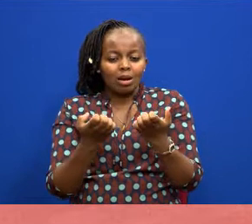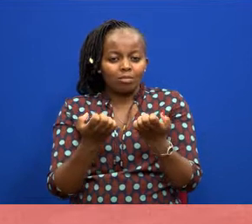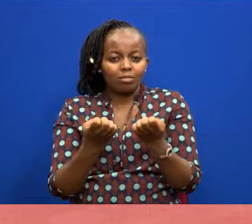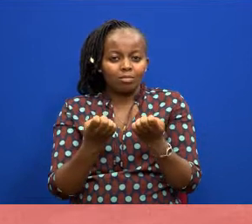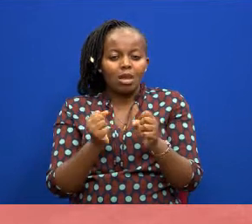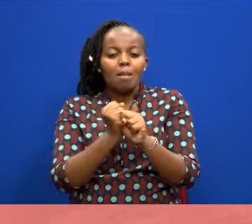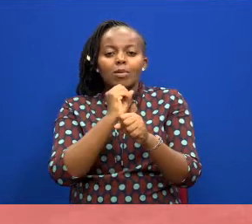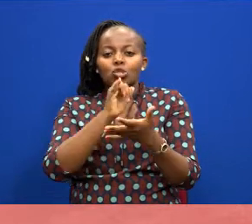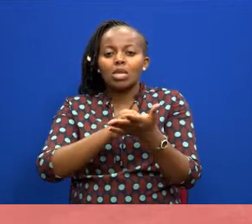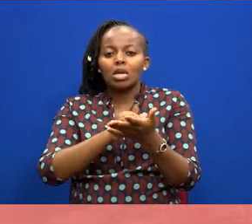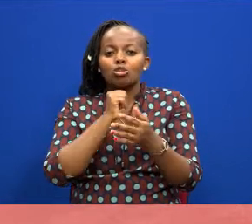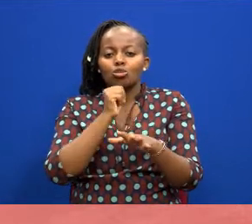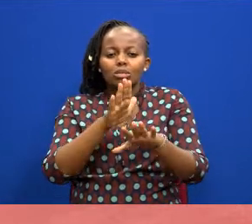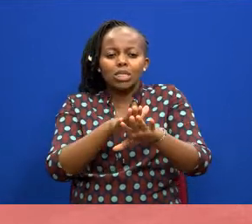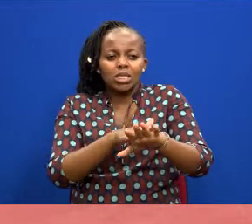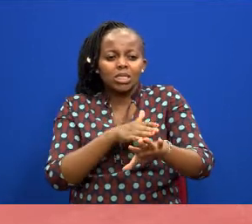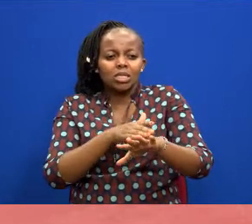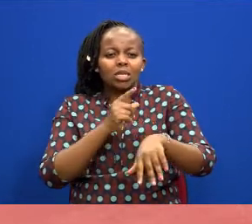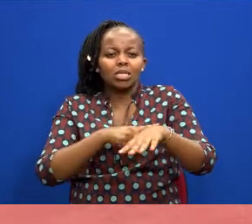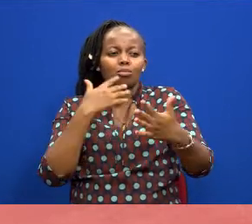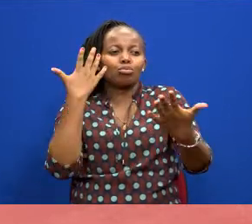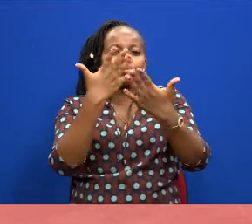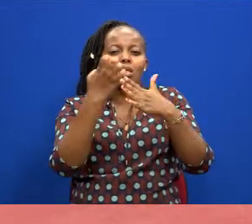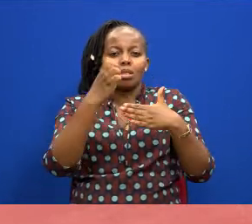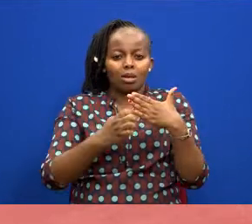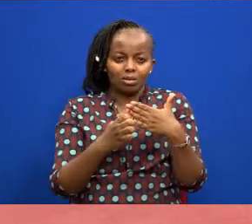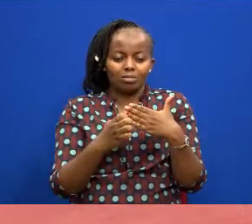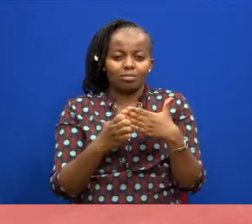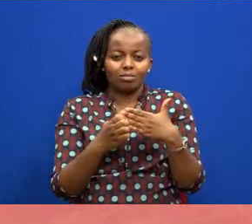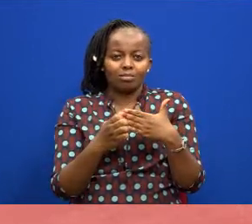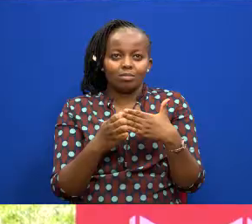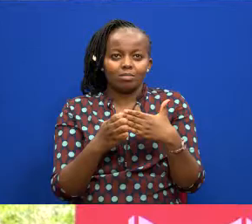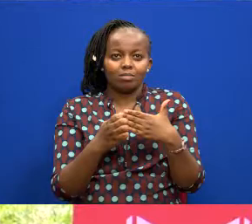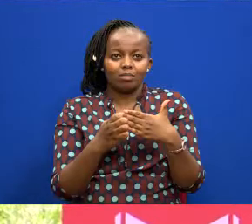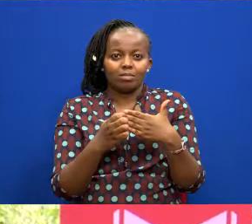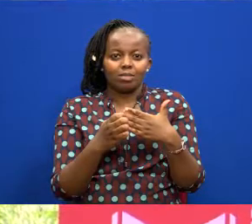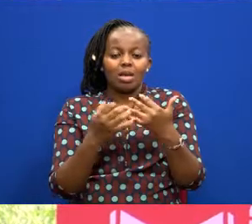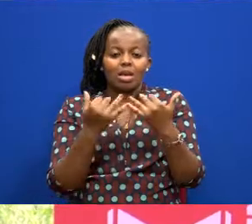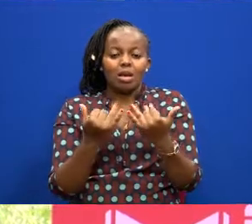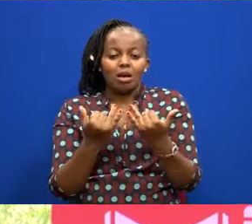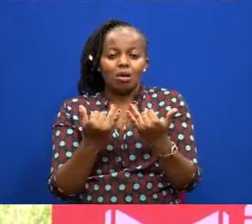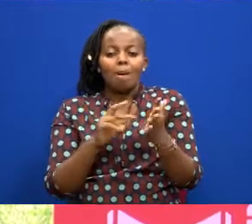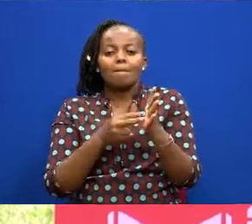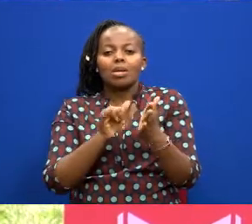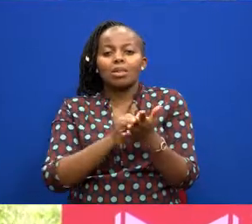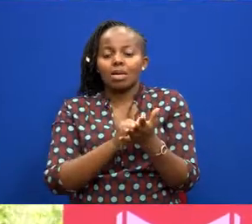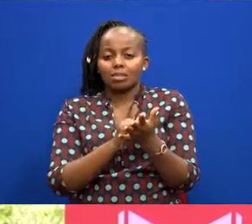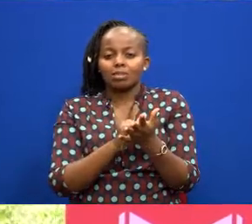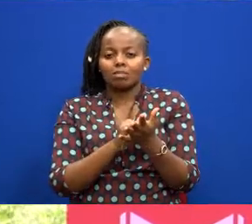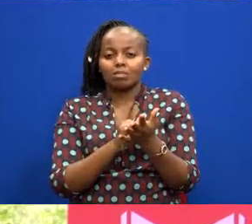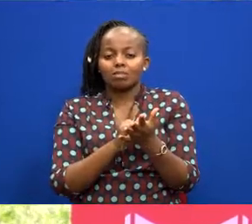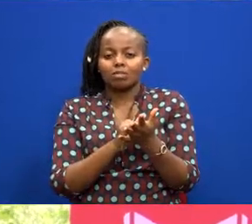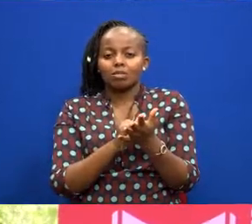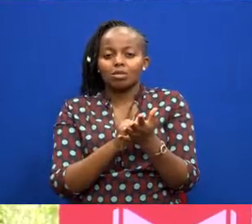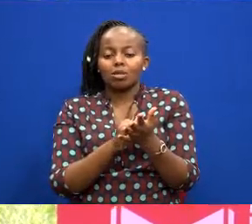you're not slowing down towards the finish line, but dipping your head in and of course leading with your torso,